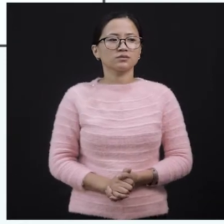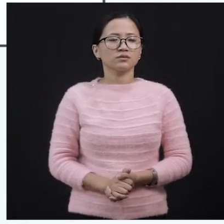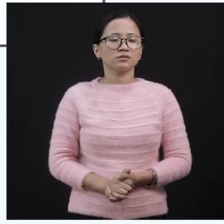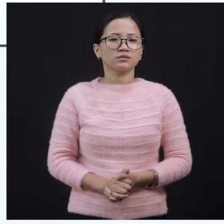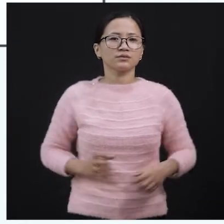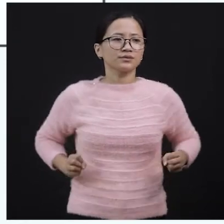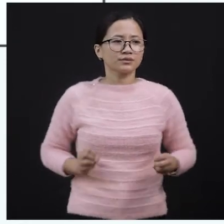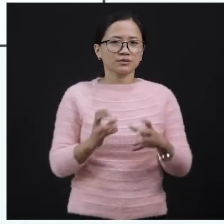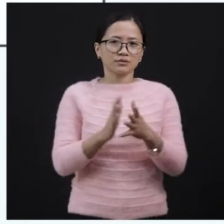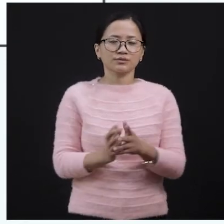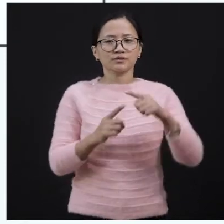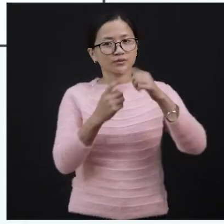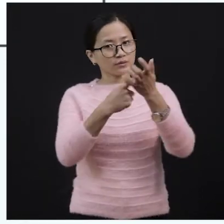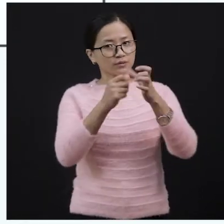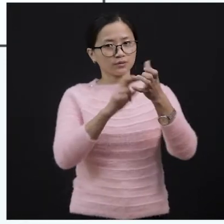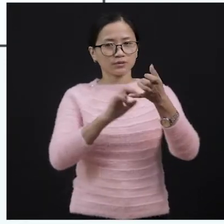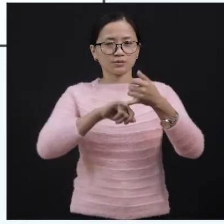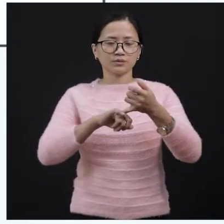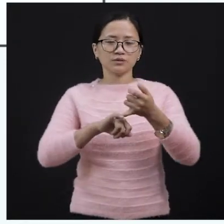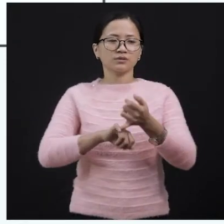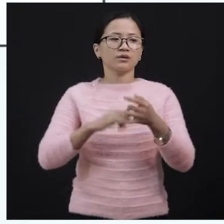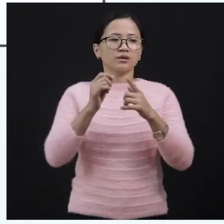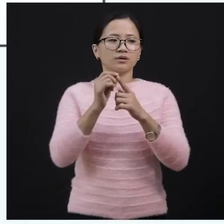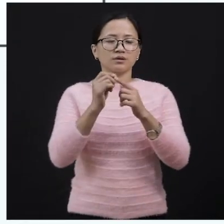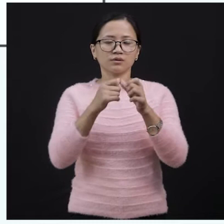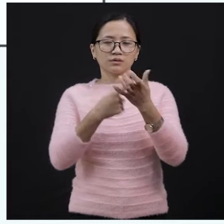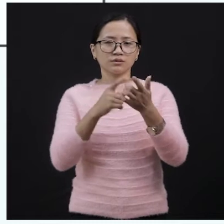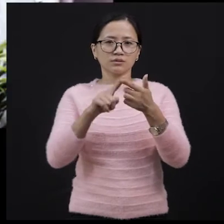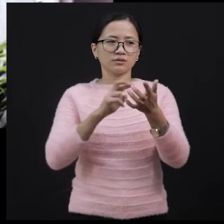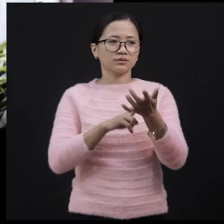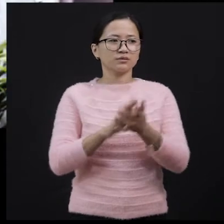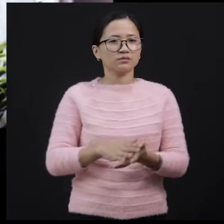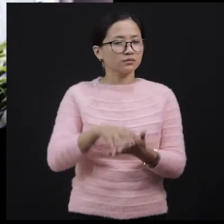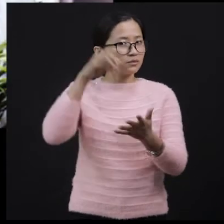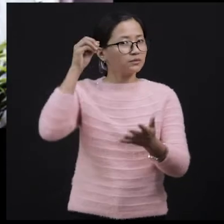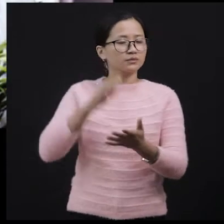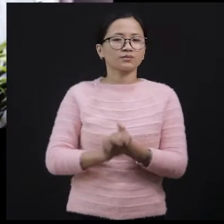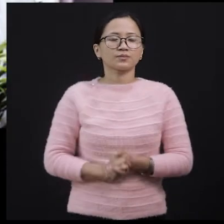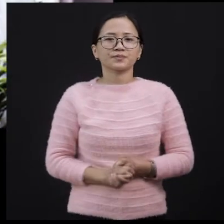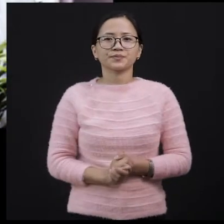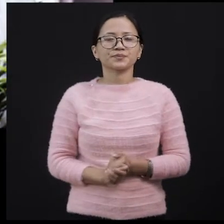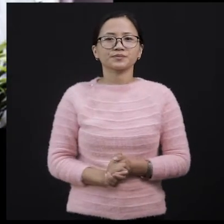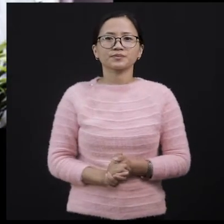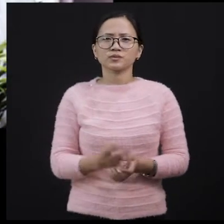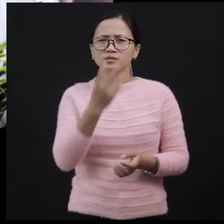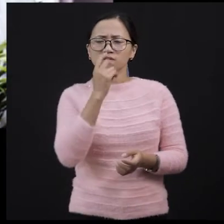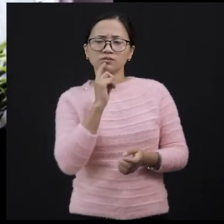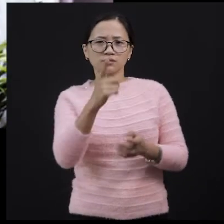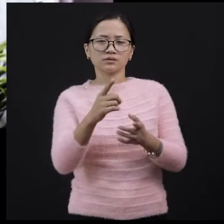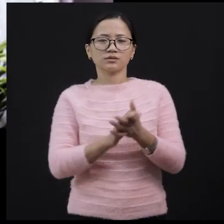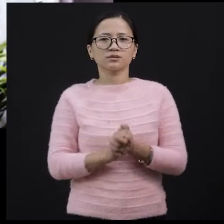let us start with transparent, okay? Let us learn one by one. So when we say